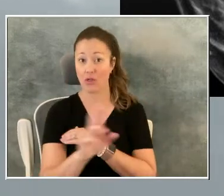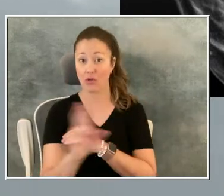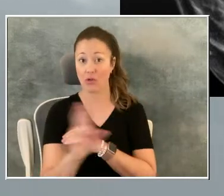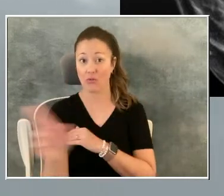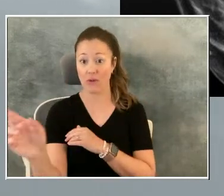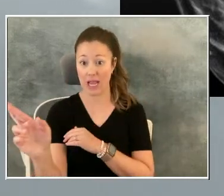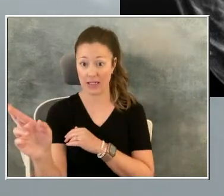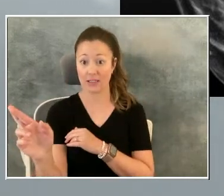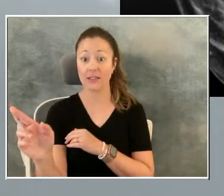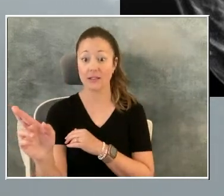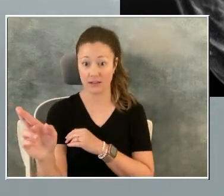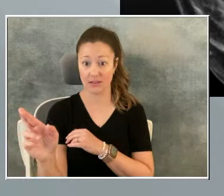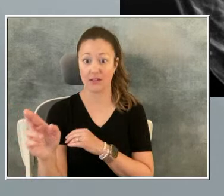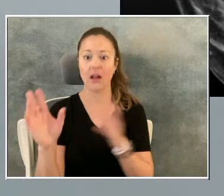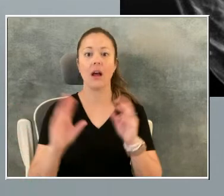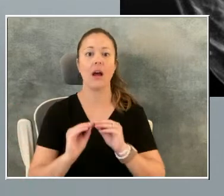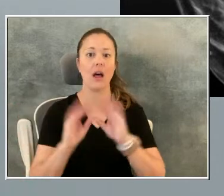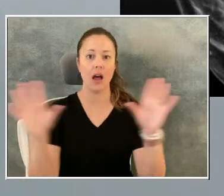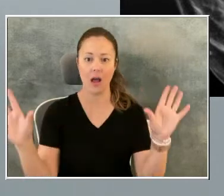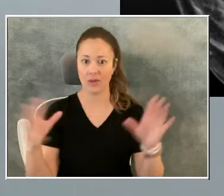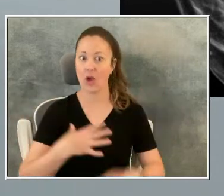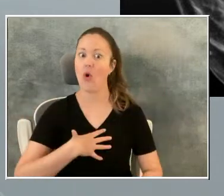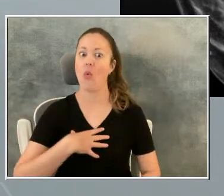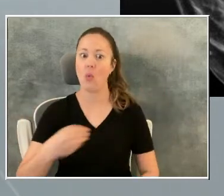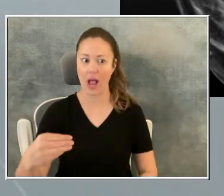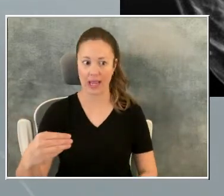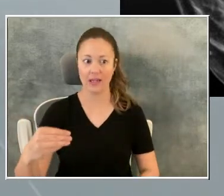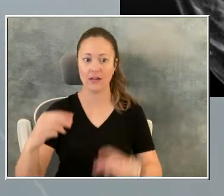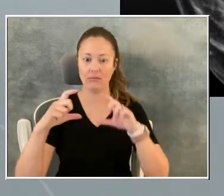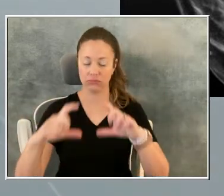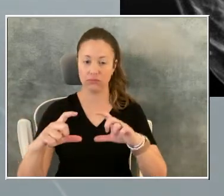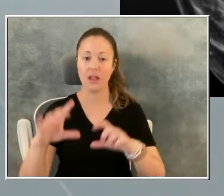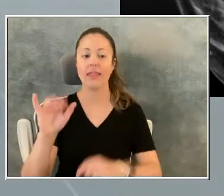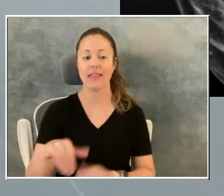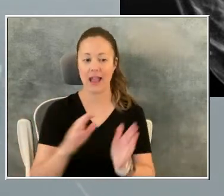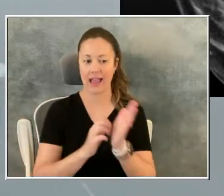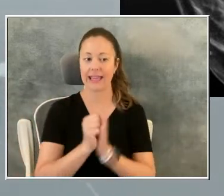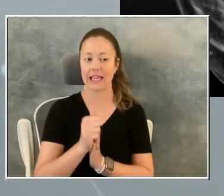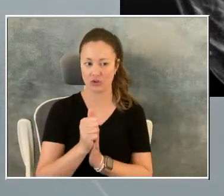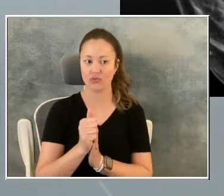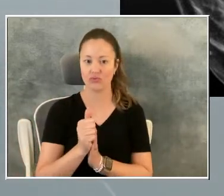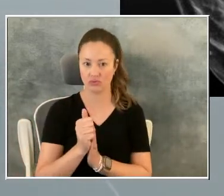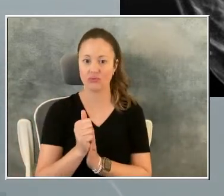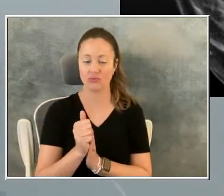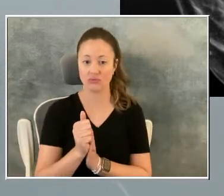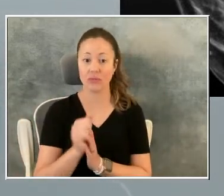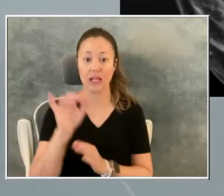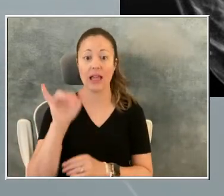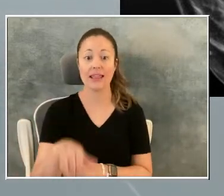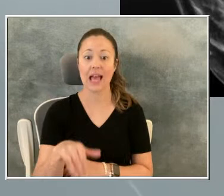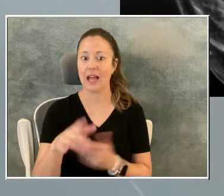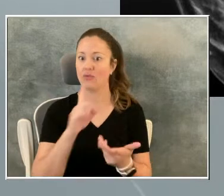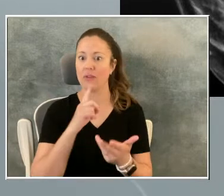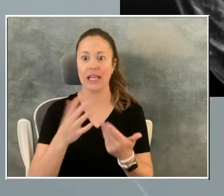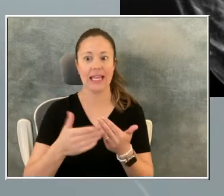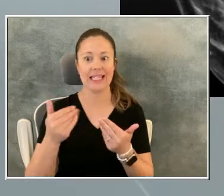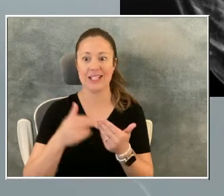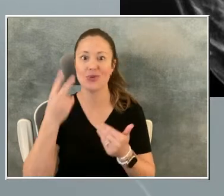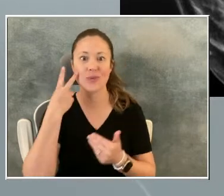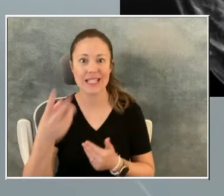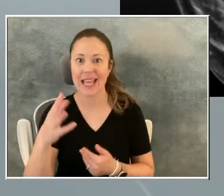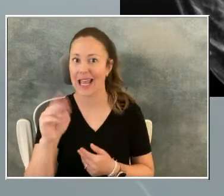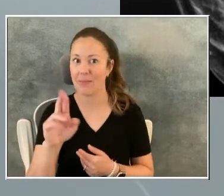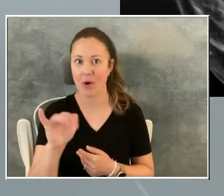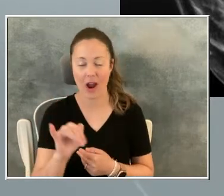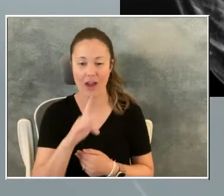very obvious white enhancing mass. That's a cancer in the patient's right breast. That is not difficult to see on an MRI. This is a great